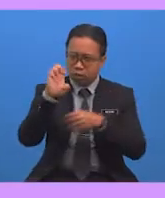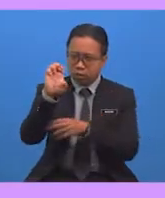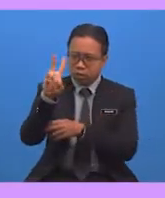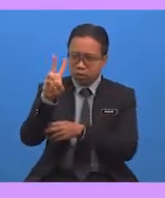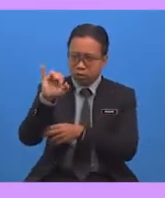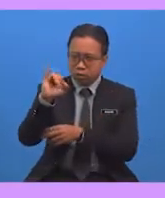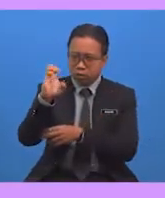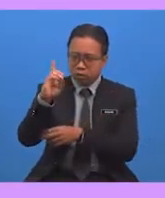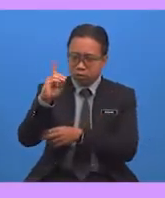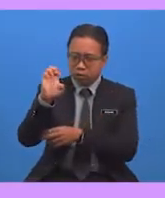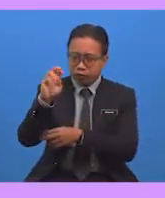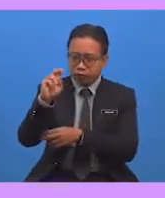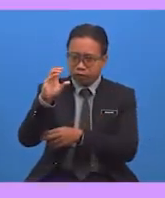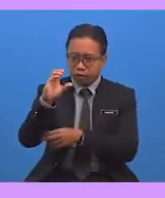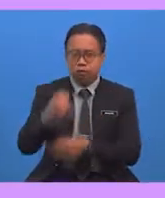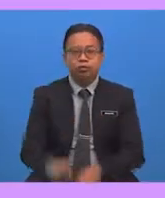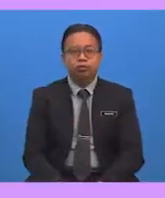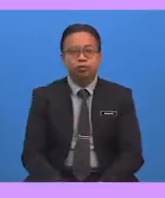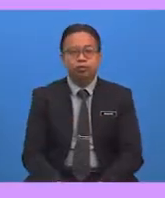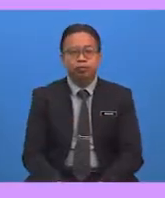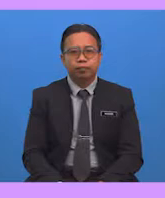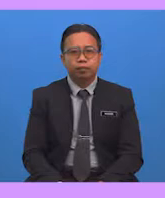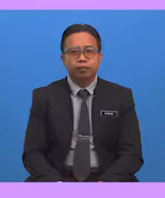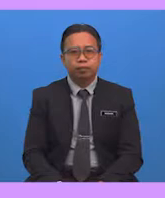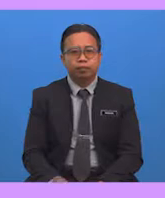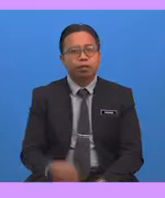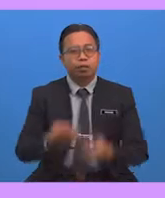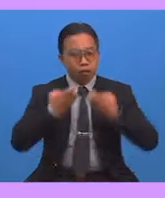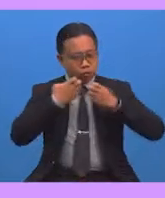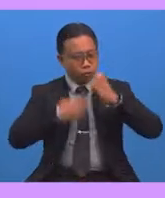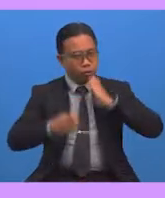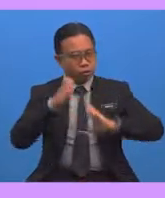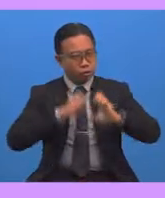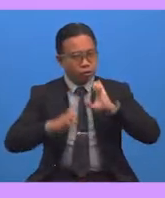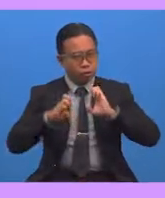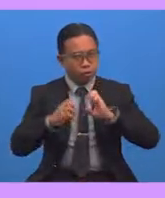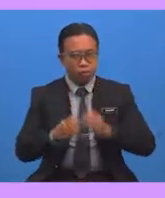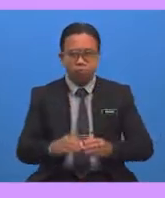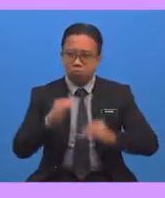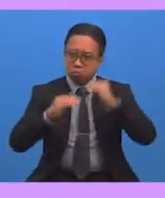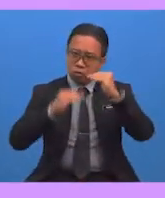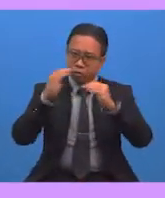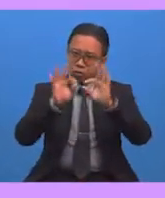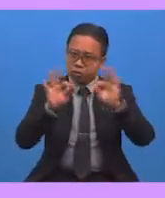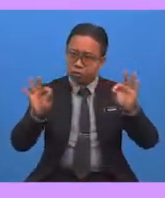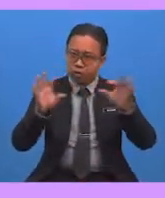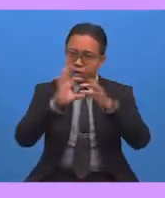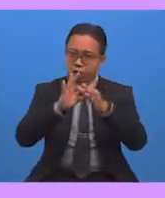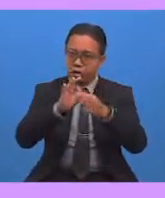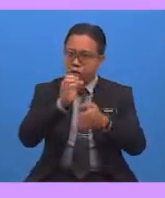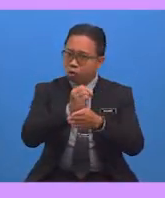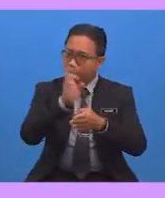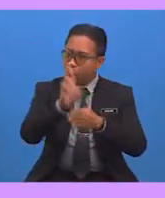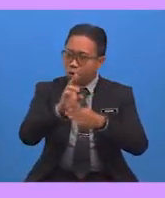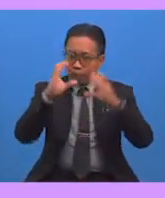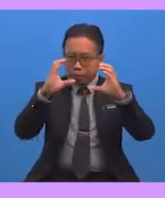What about useful expressions or linkers to improve a sentence or paragraph?